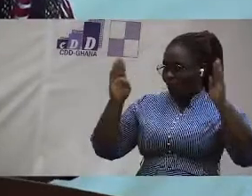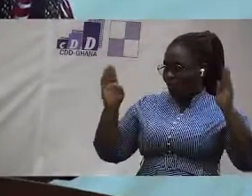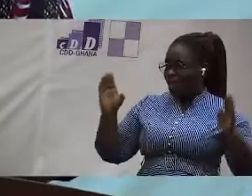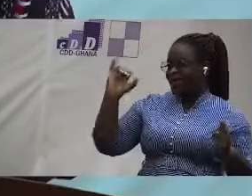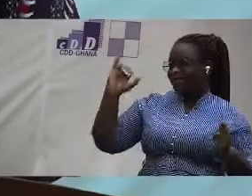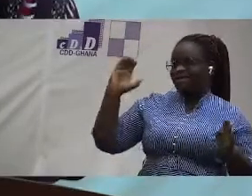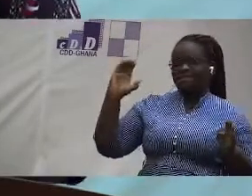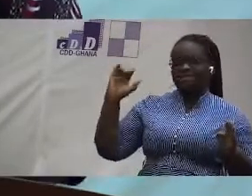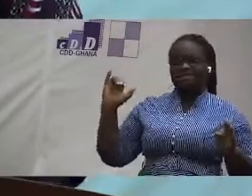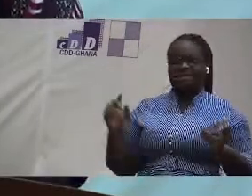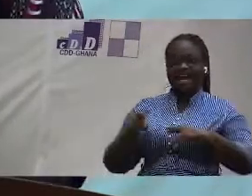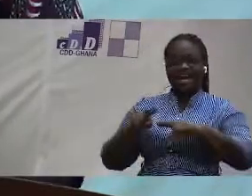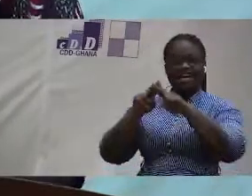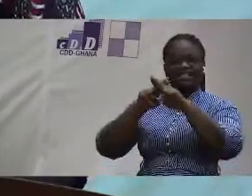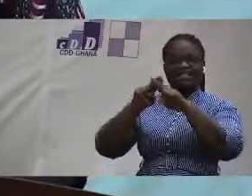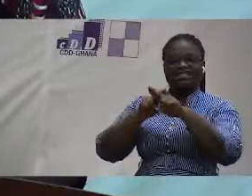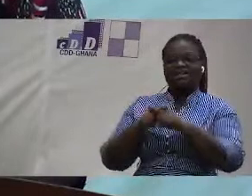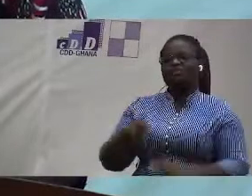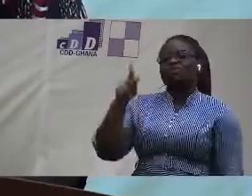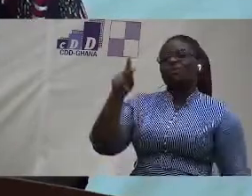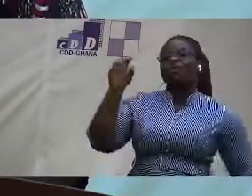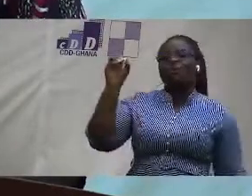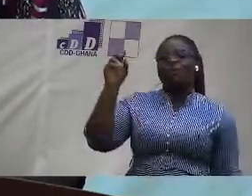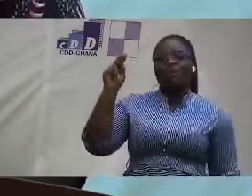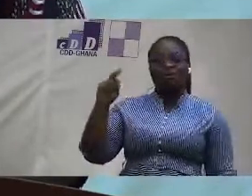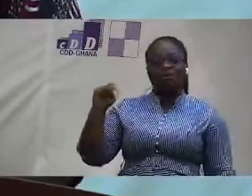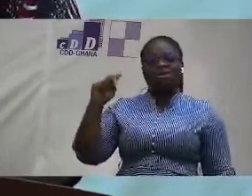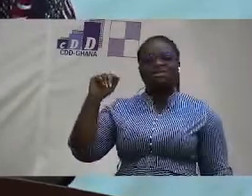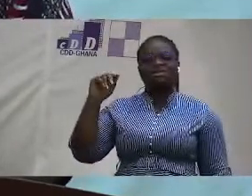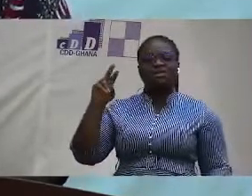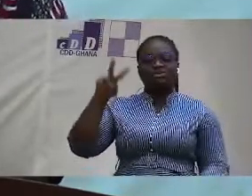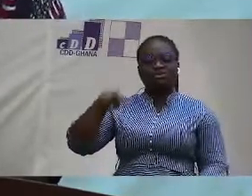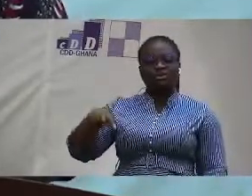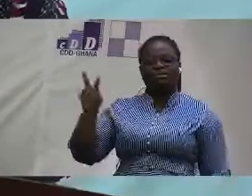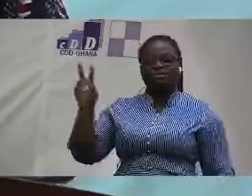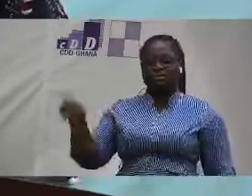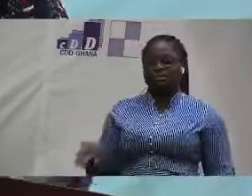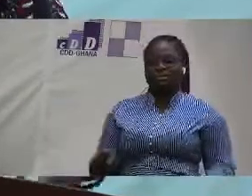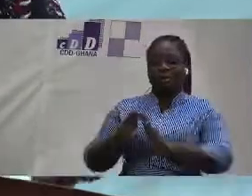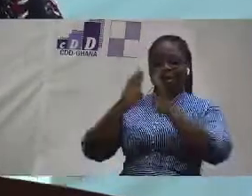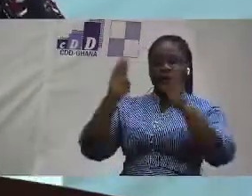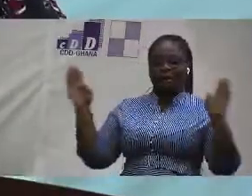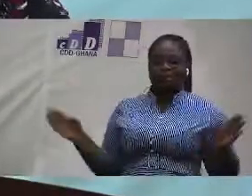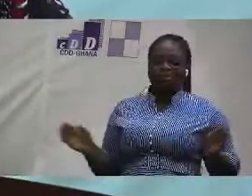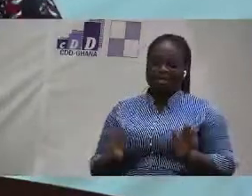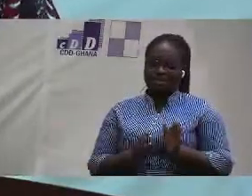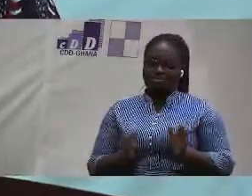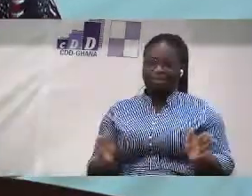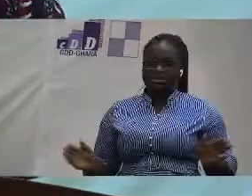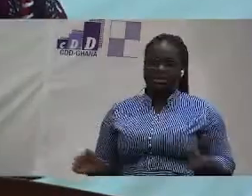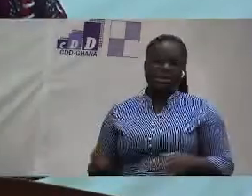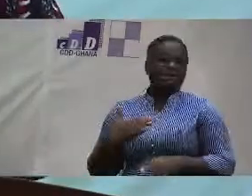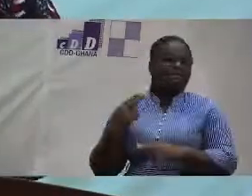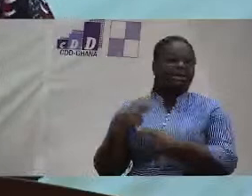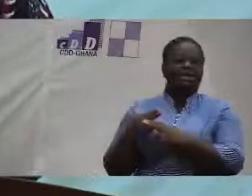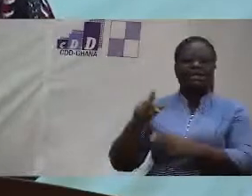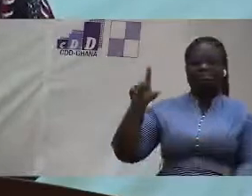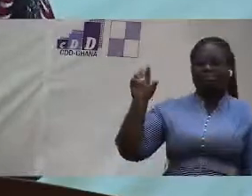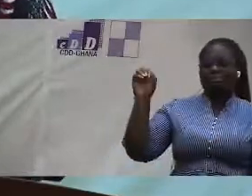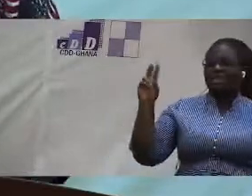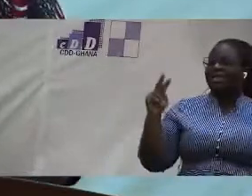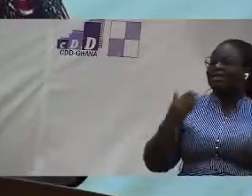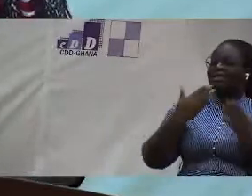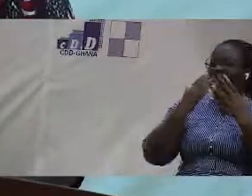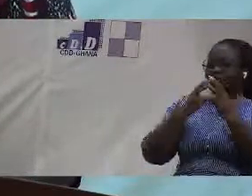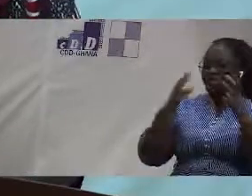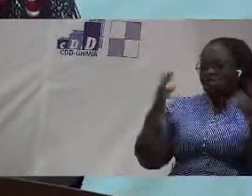spaces now. Hashtag Kronti 2022 and then hashtag open civic spaces. I am MFA Apau. Thank you